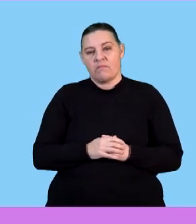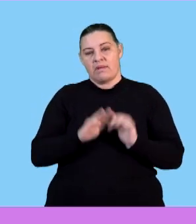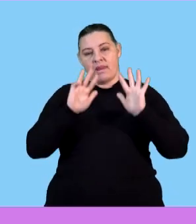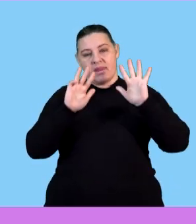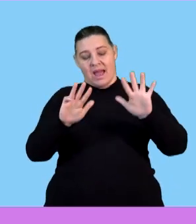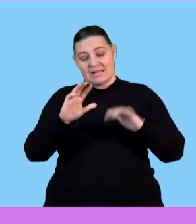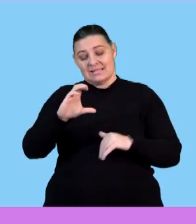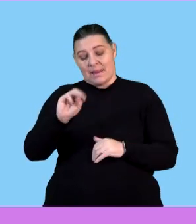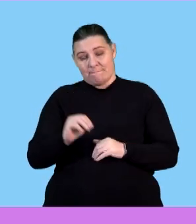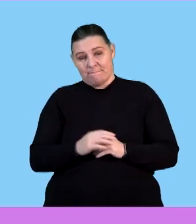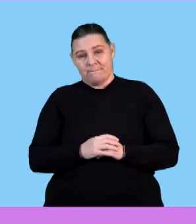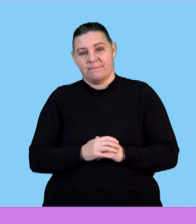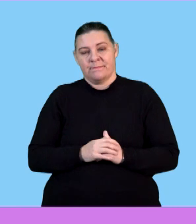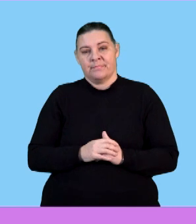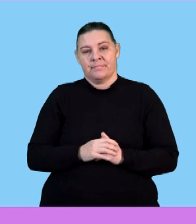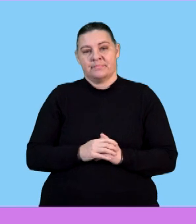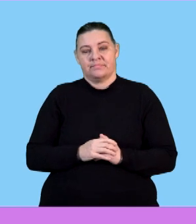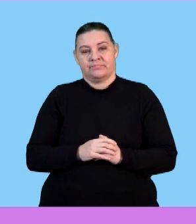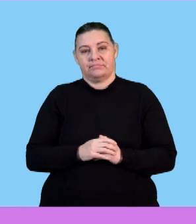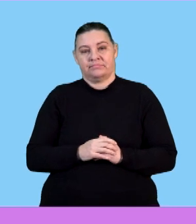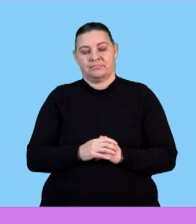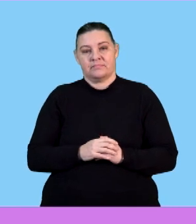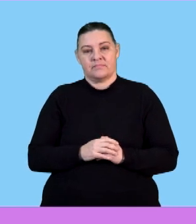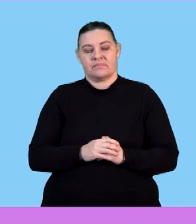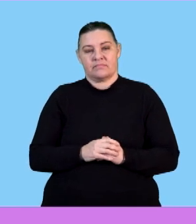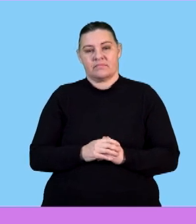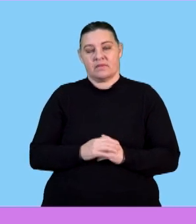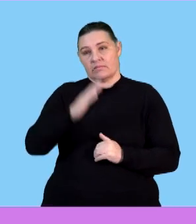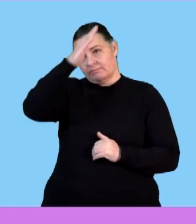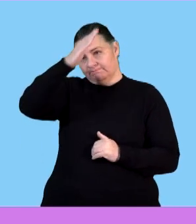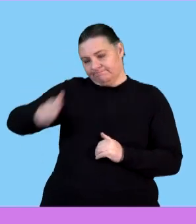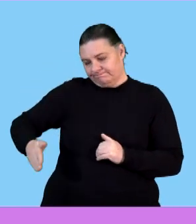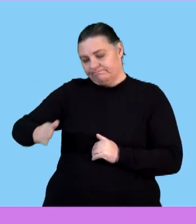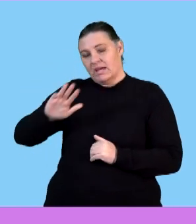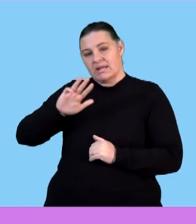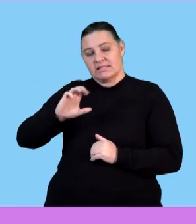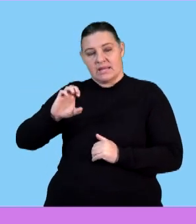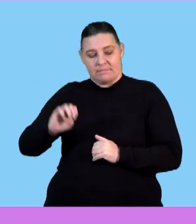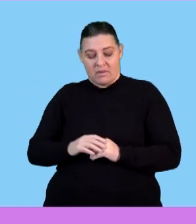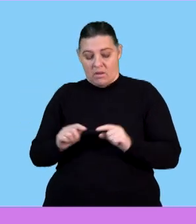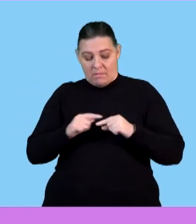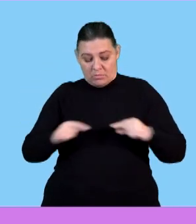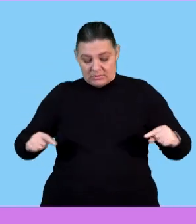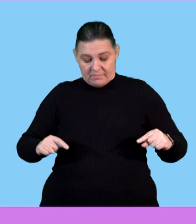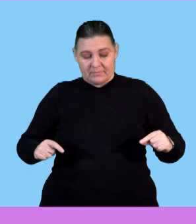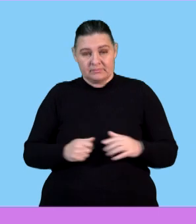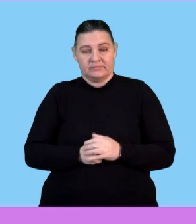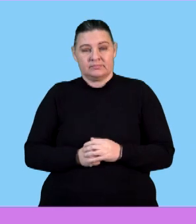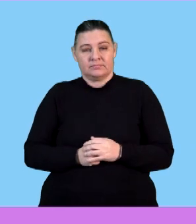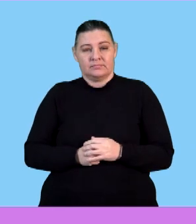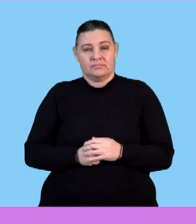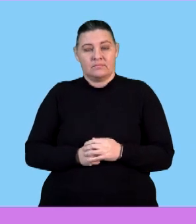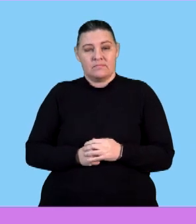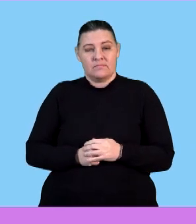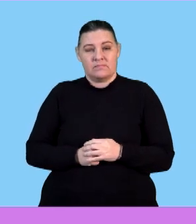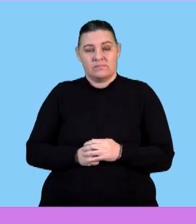be 9 centimeters. All right, here we've got to measure all 3. So the bottom line, if I measured